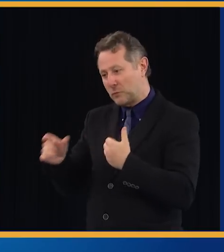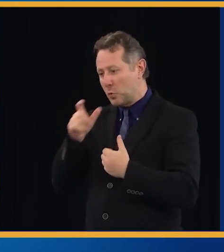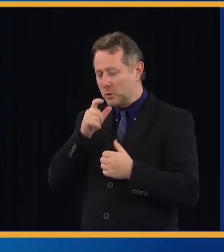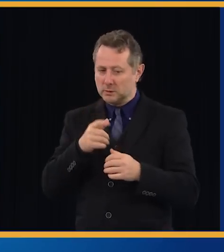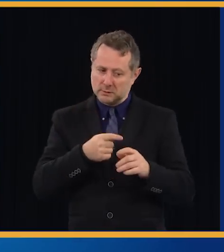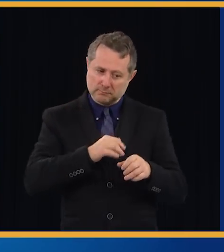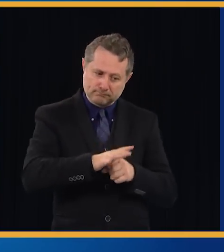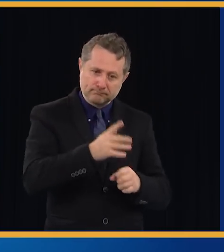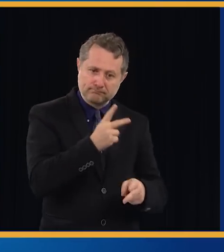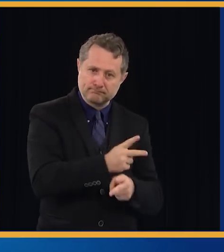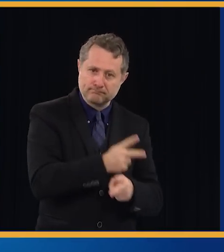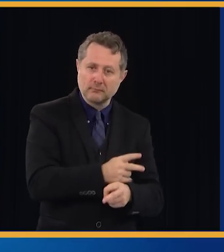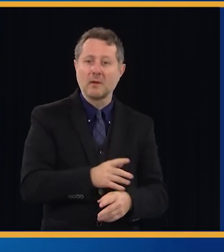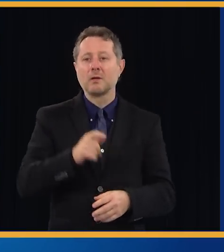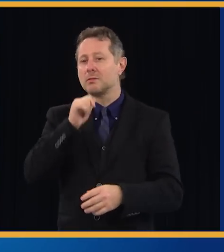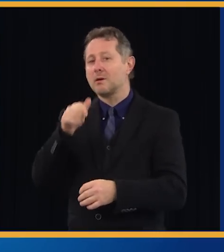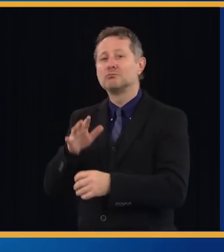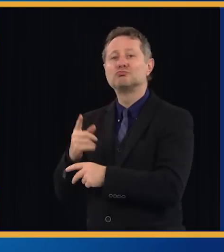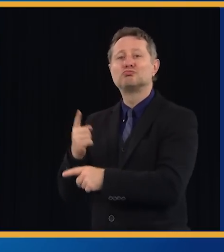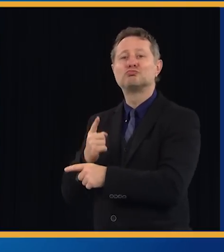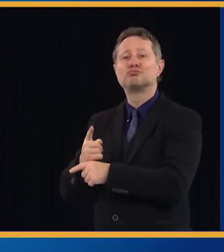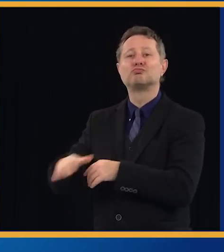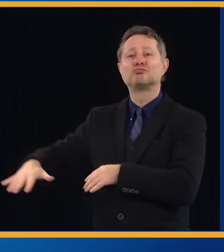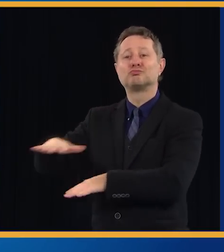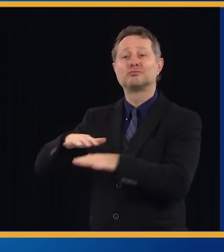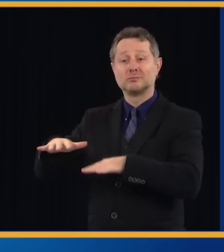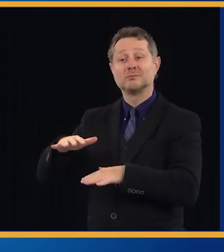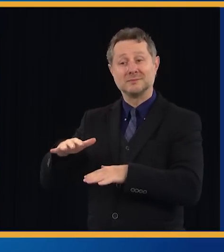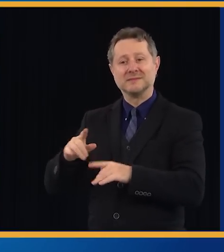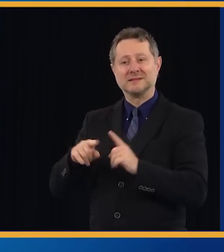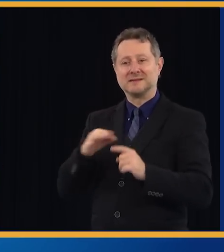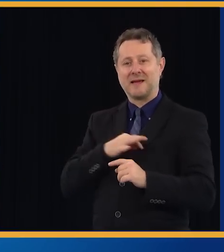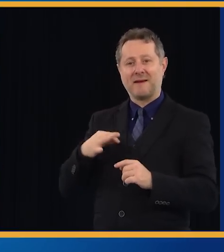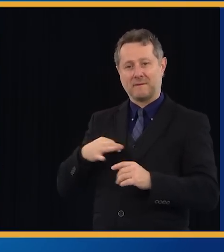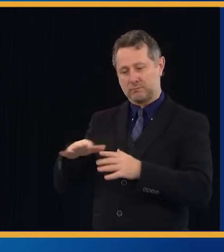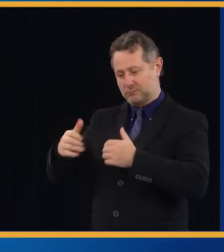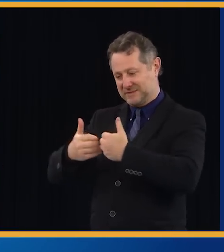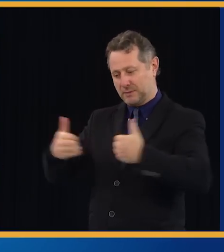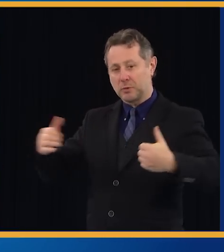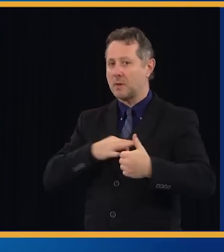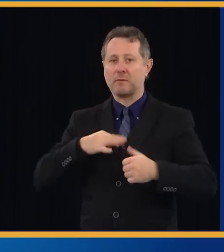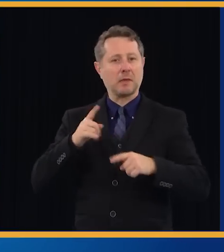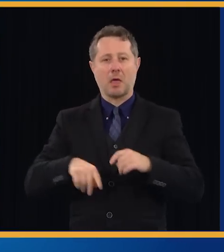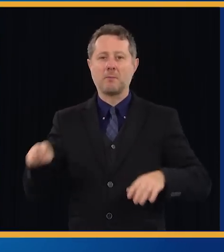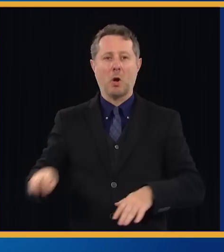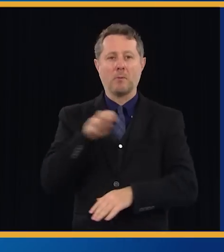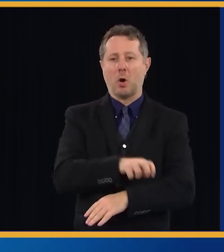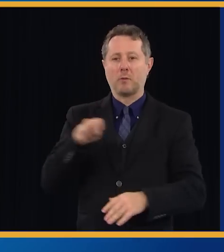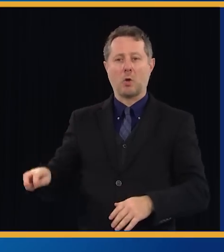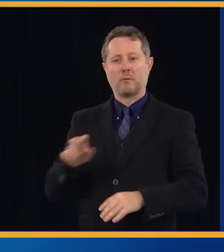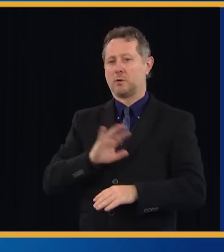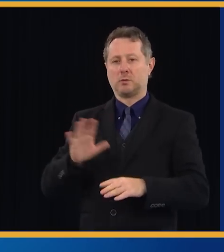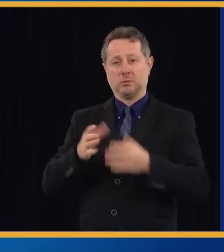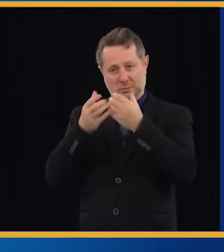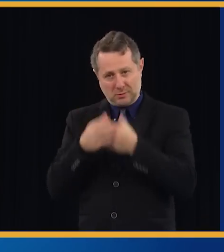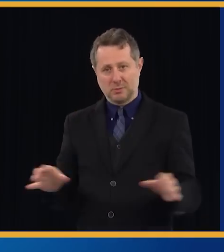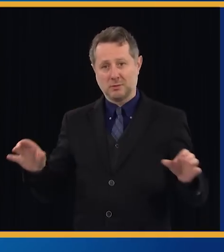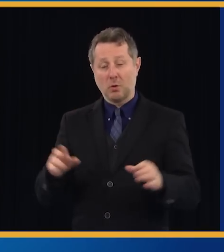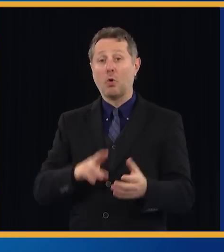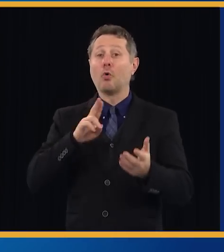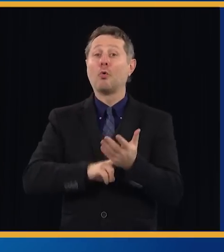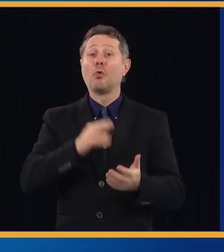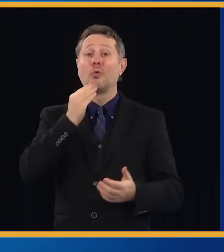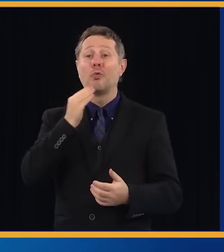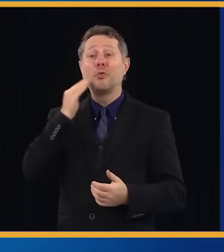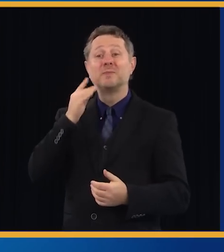the non-COVID residents. If they can't care for the person in the facility, they have to transfer the person